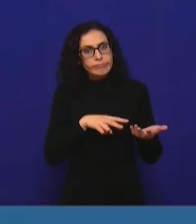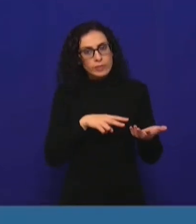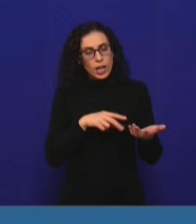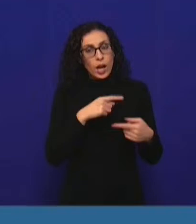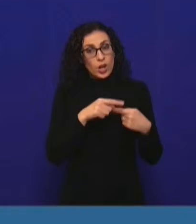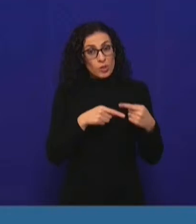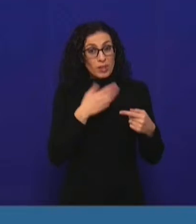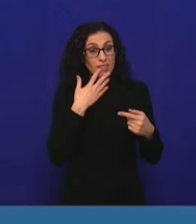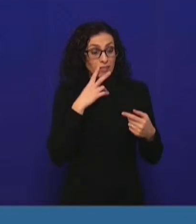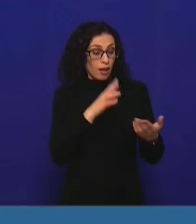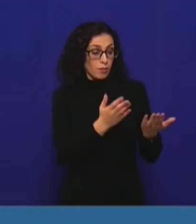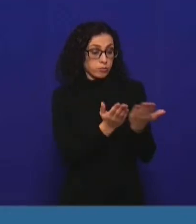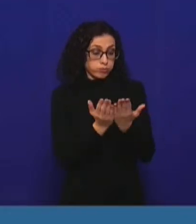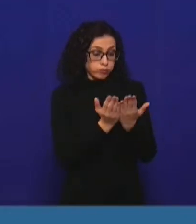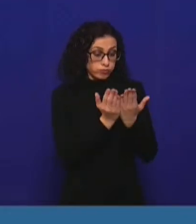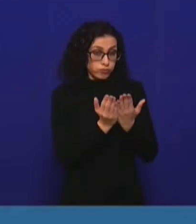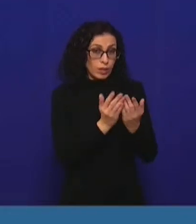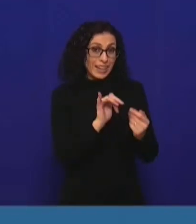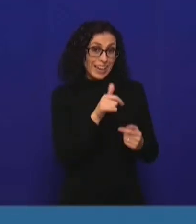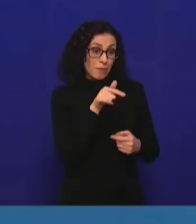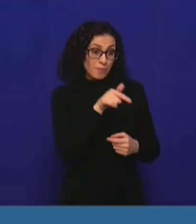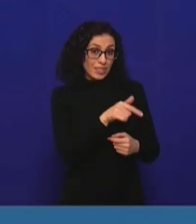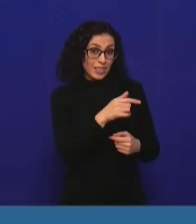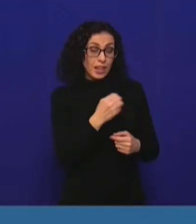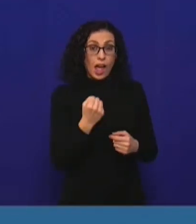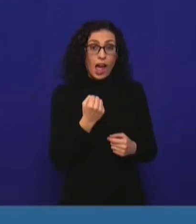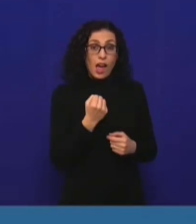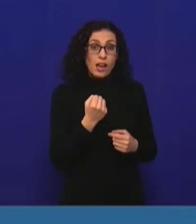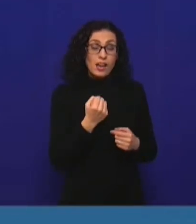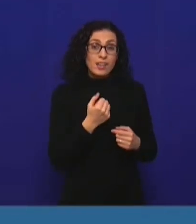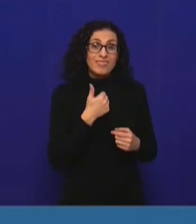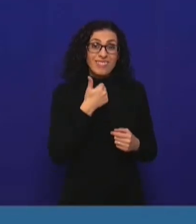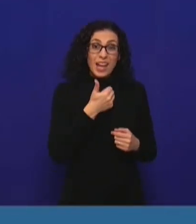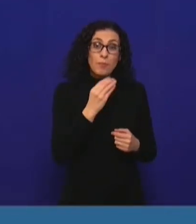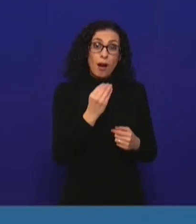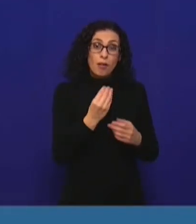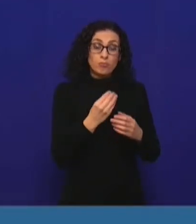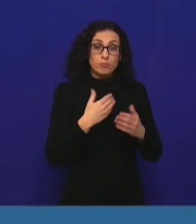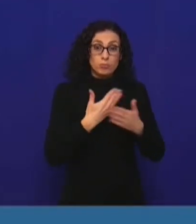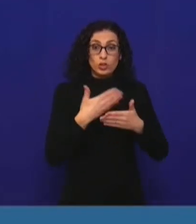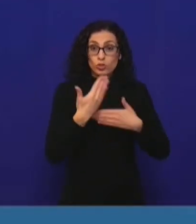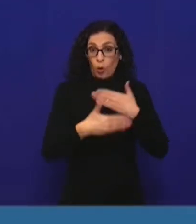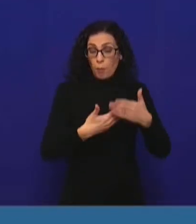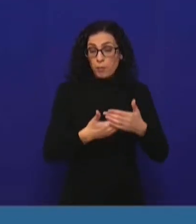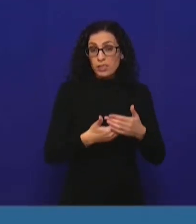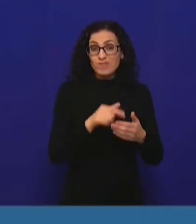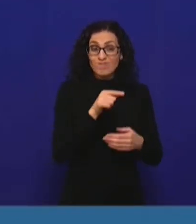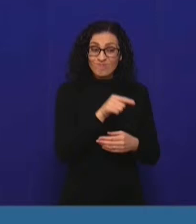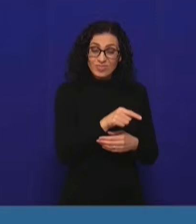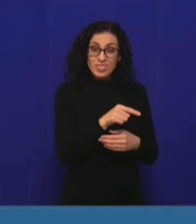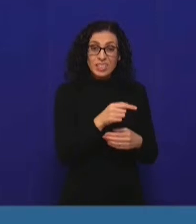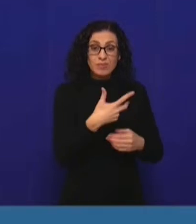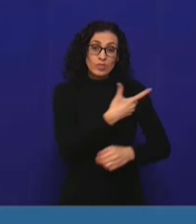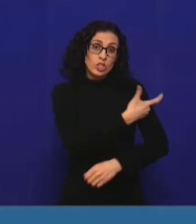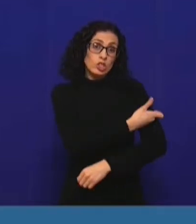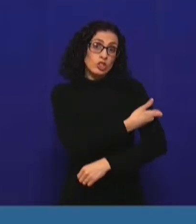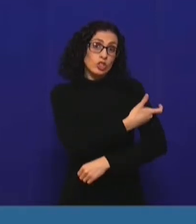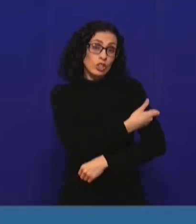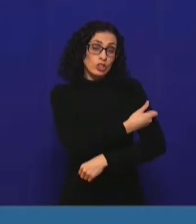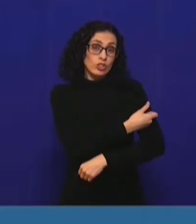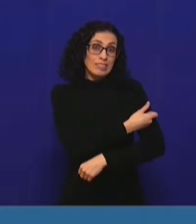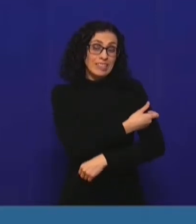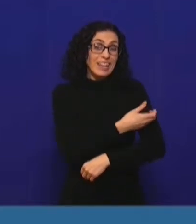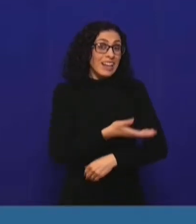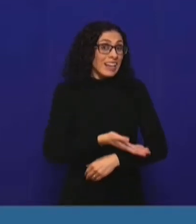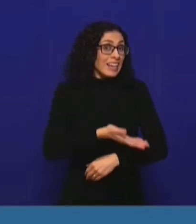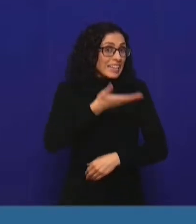fuq dak li tħares lejn efficacy, ġifieri kemm hija efficacy, hemmhekk rajna li din it-tilqima il-maġġor